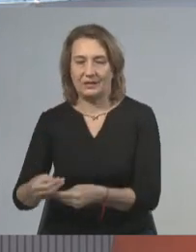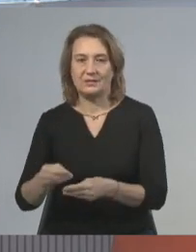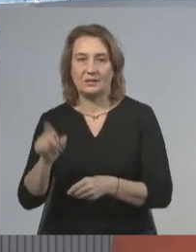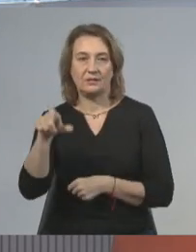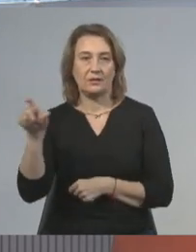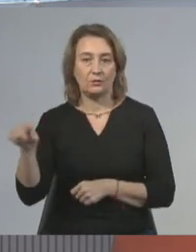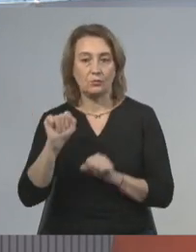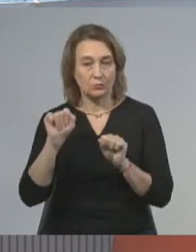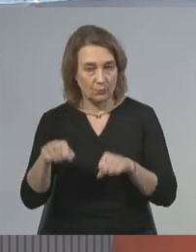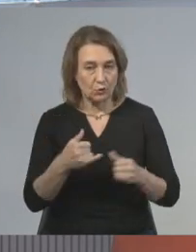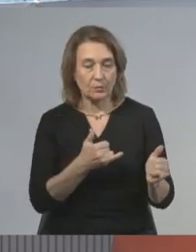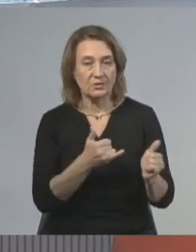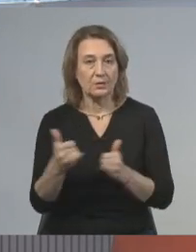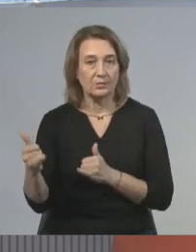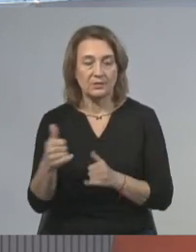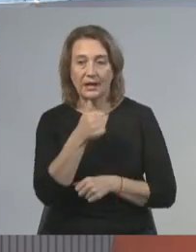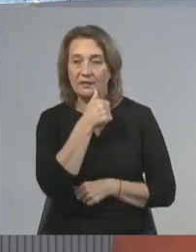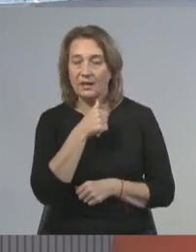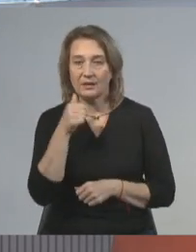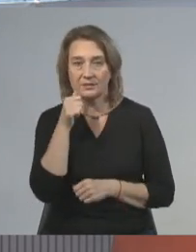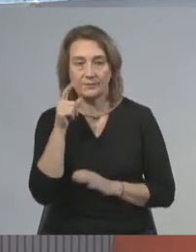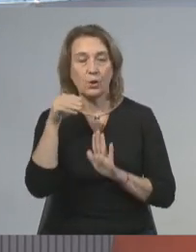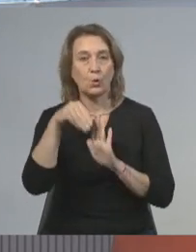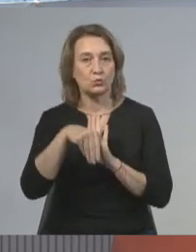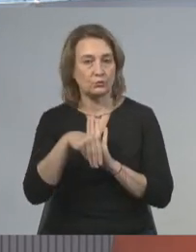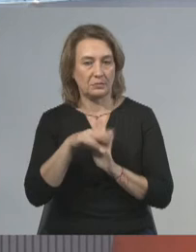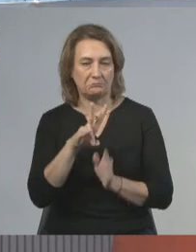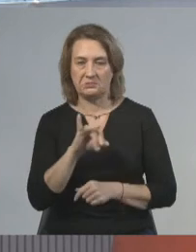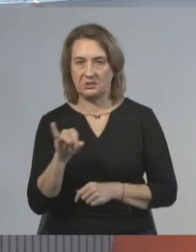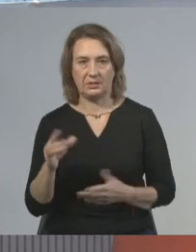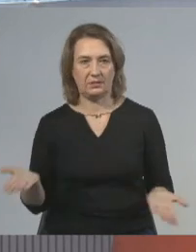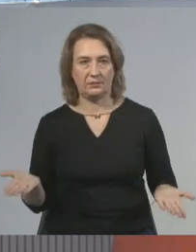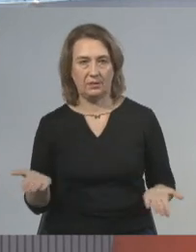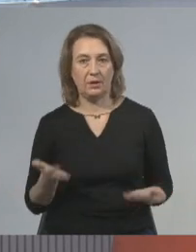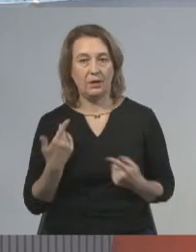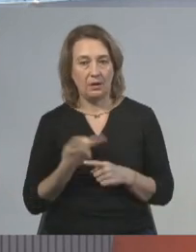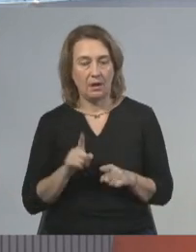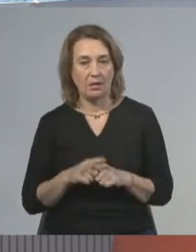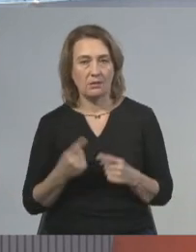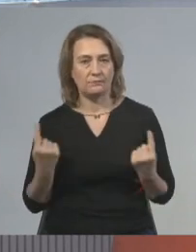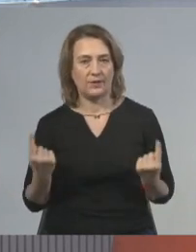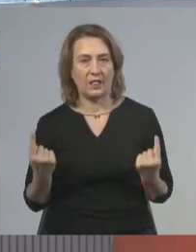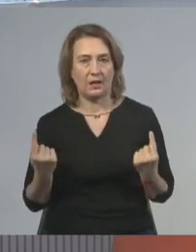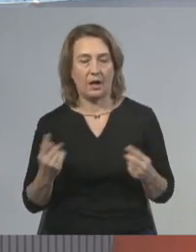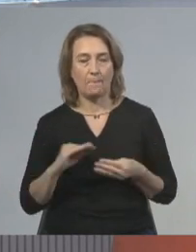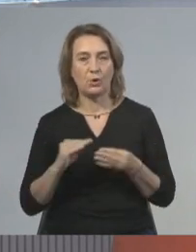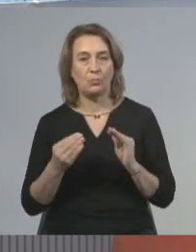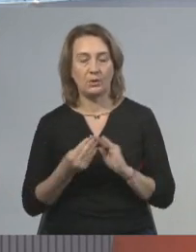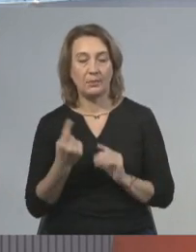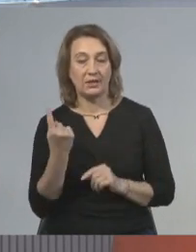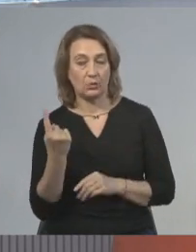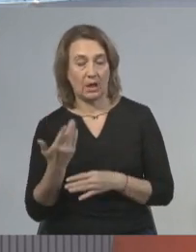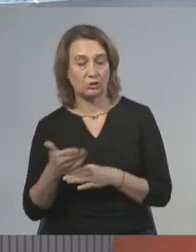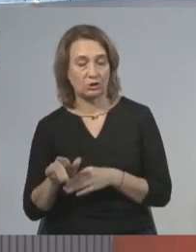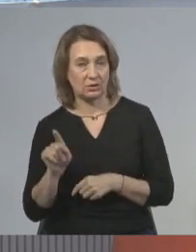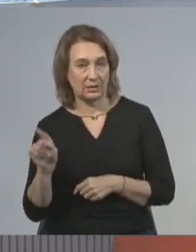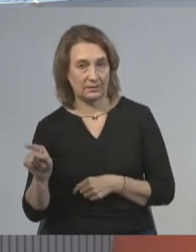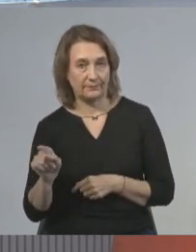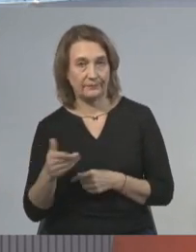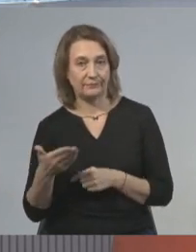for example a big plant and he might force everyone to vote for him from the same computer